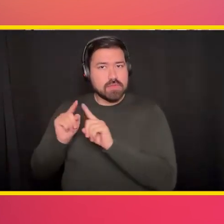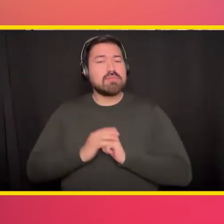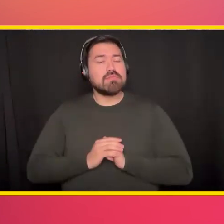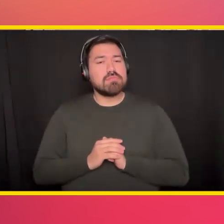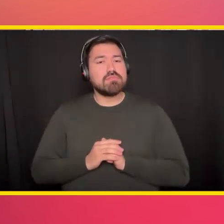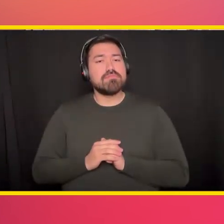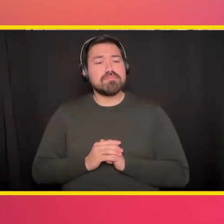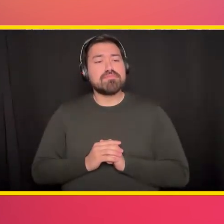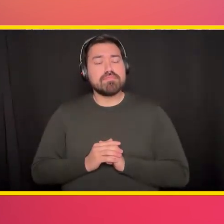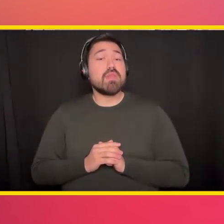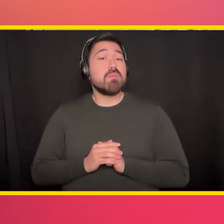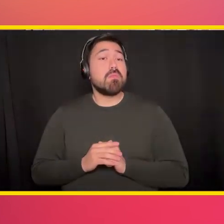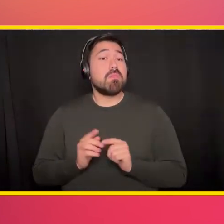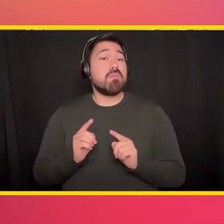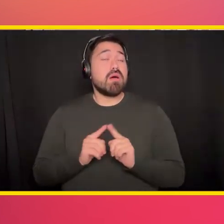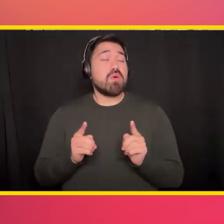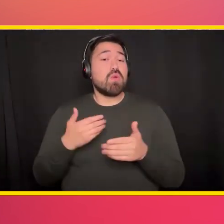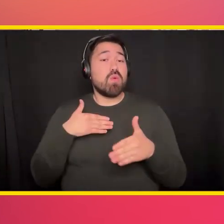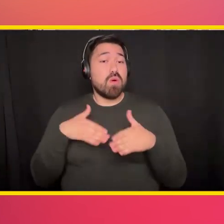and I was